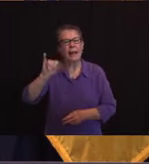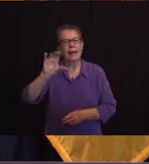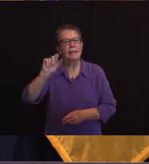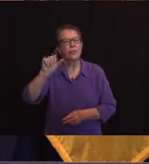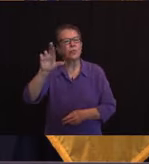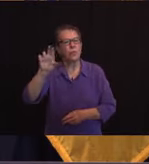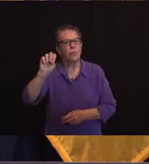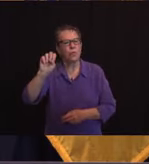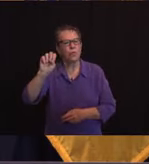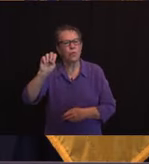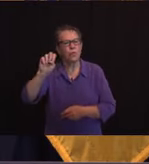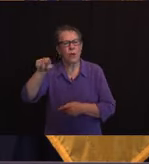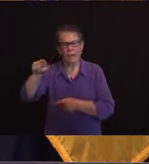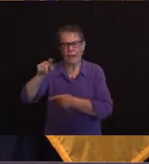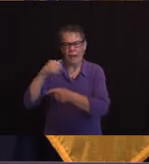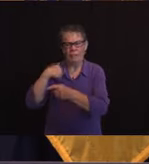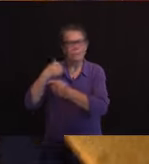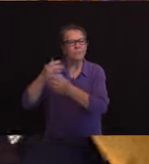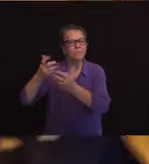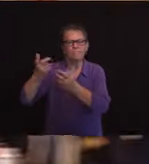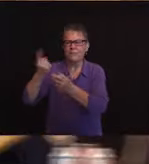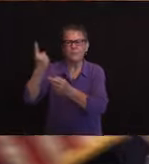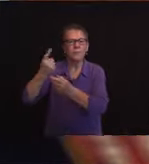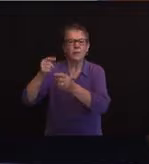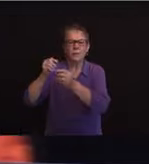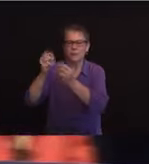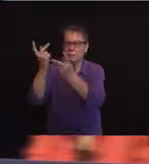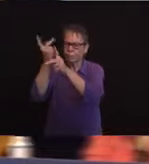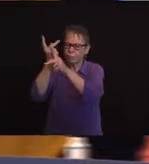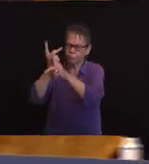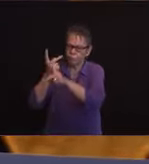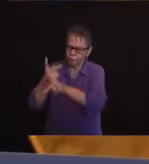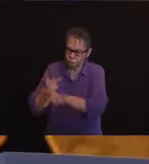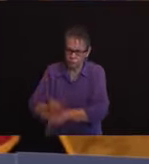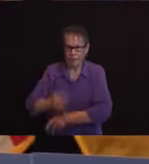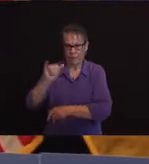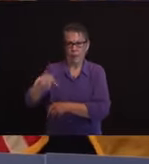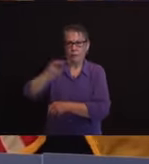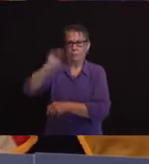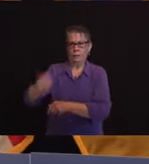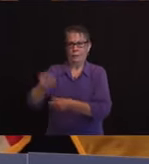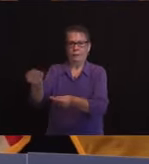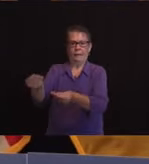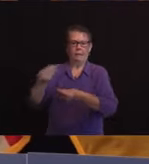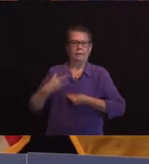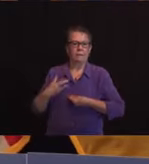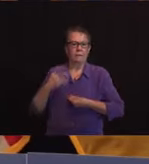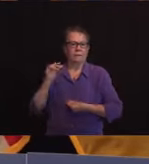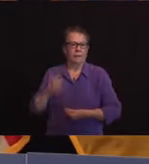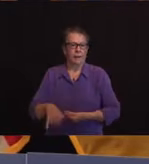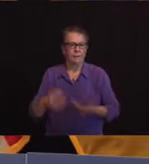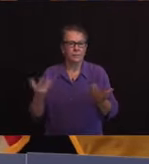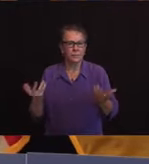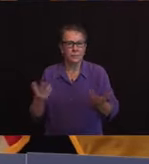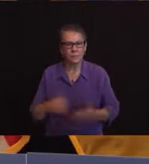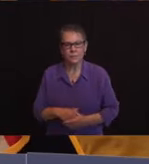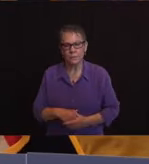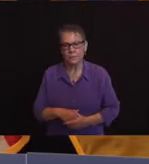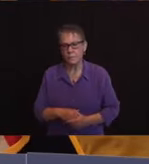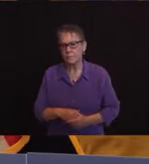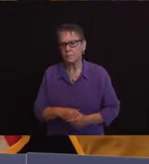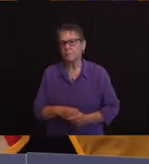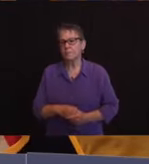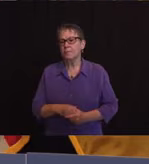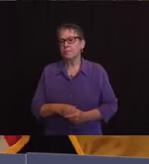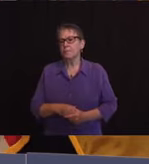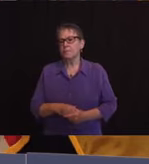that currently being done? Sure. Let me just quickly give a background on testing and how we get to variant